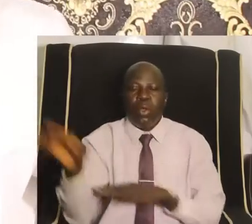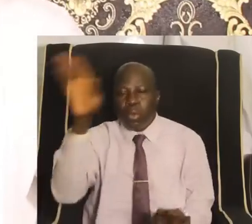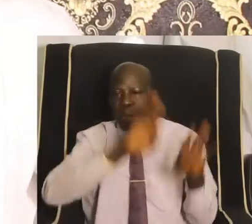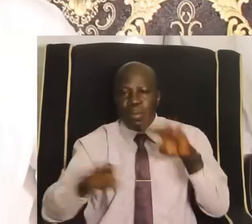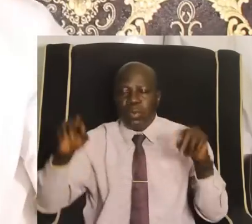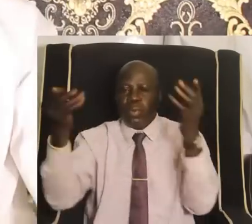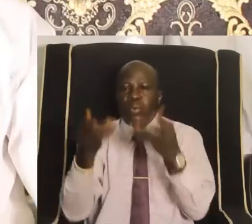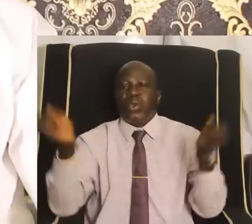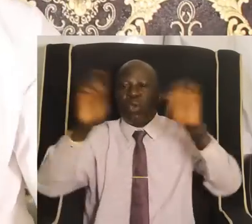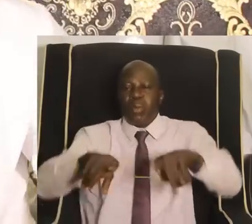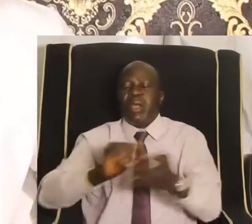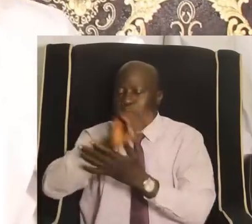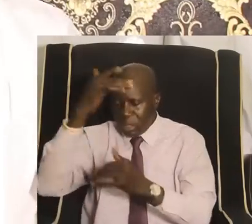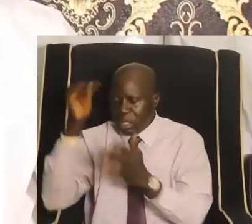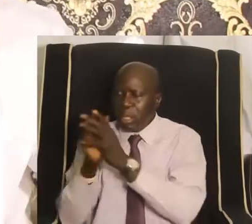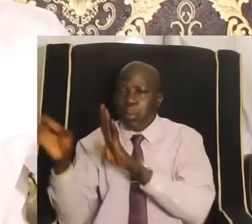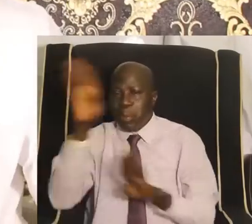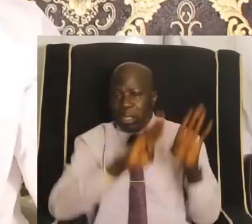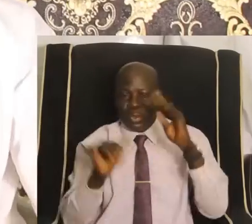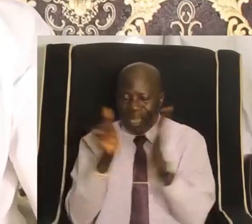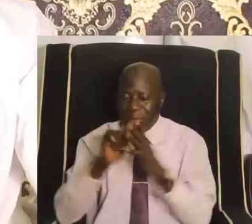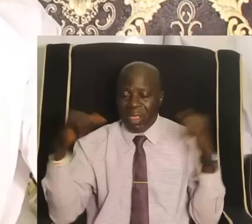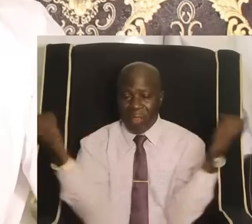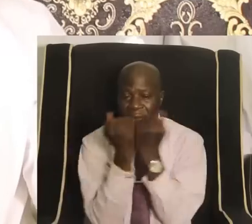Glory will come. All